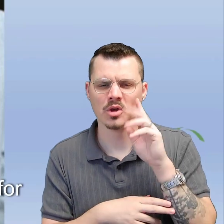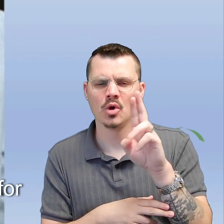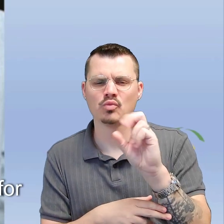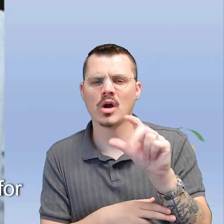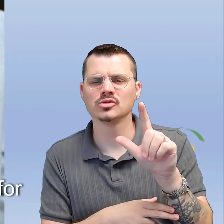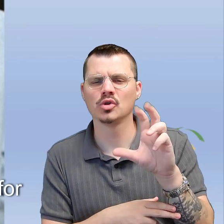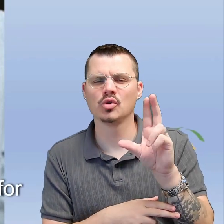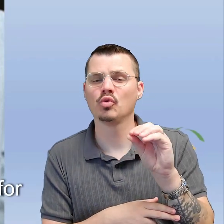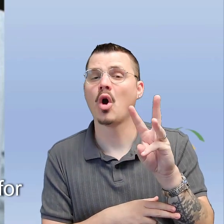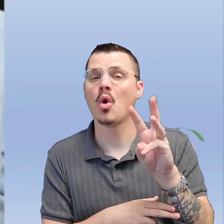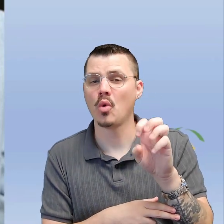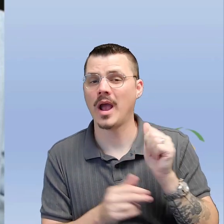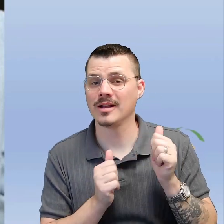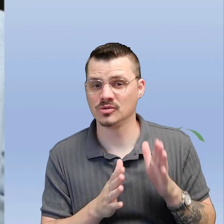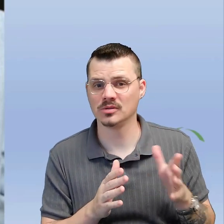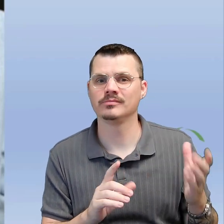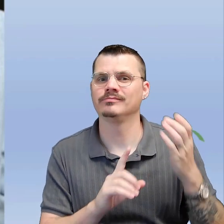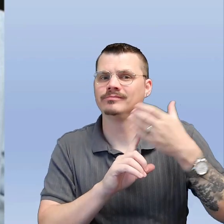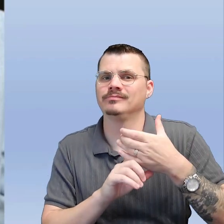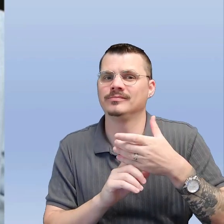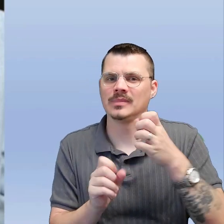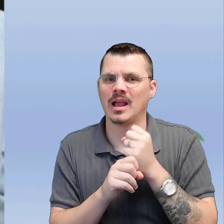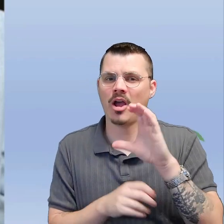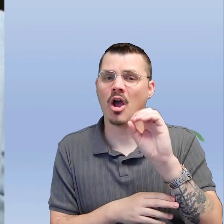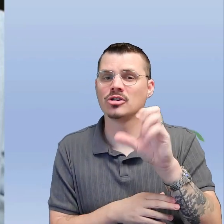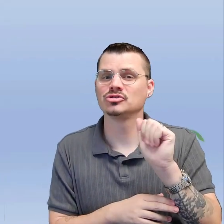Russell Crowe got an Oscar for playing him.